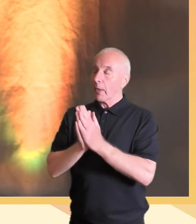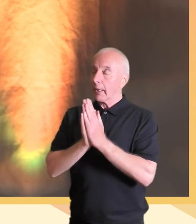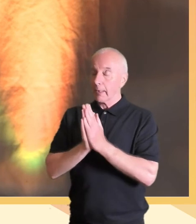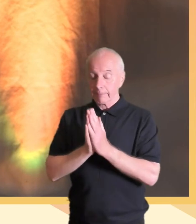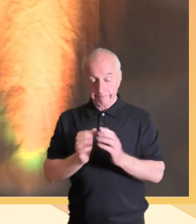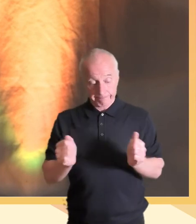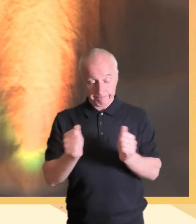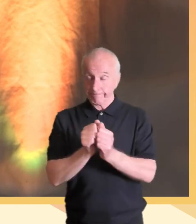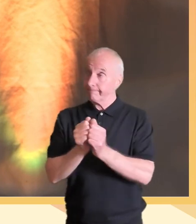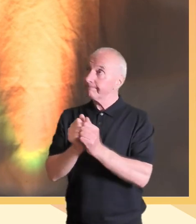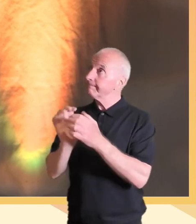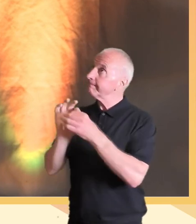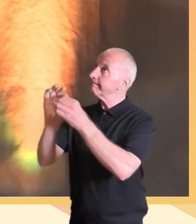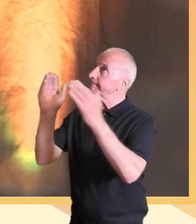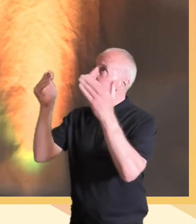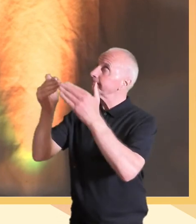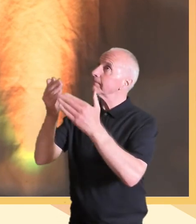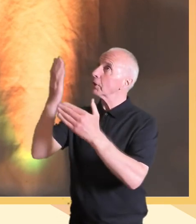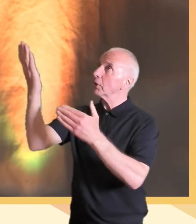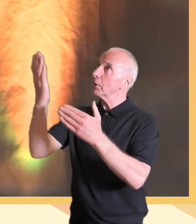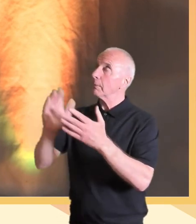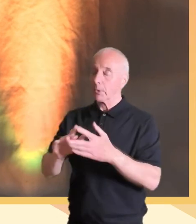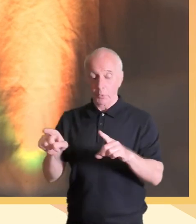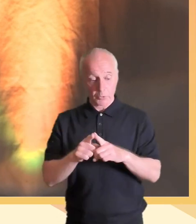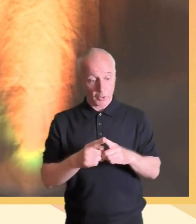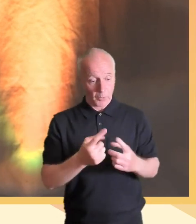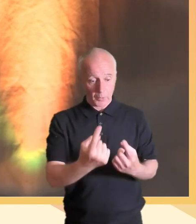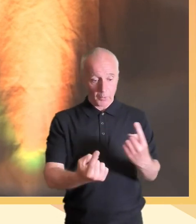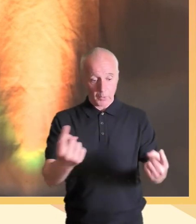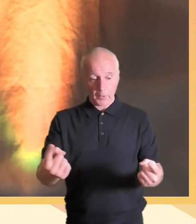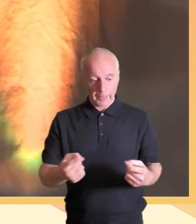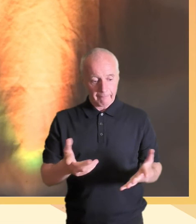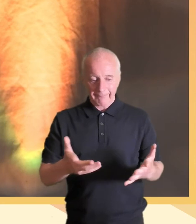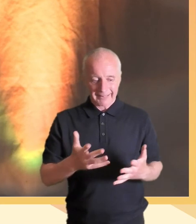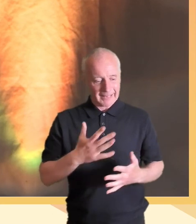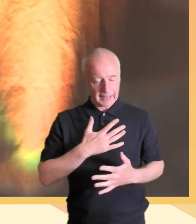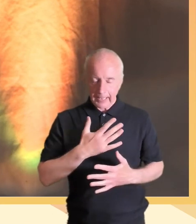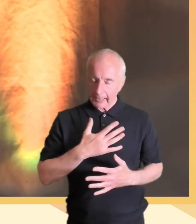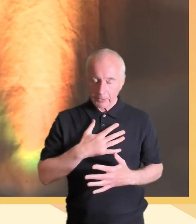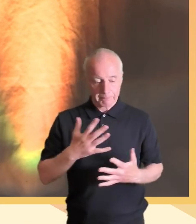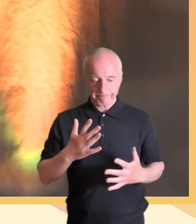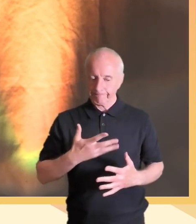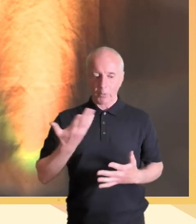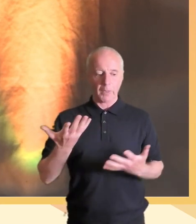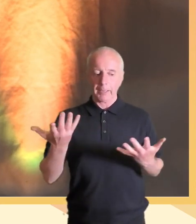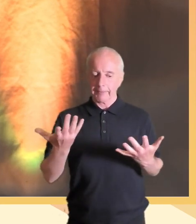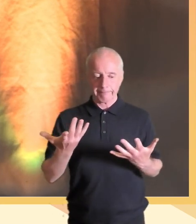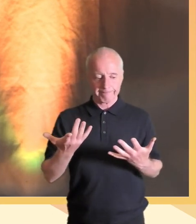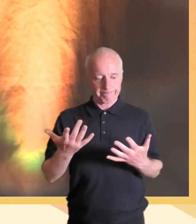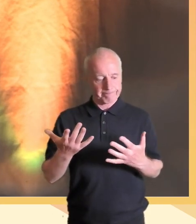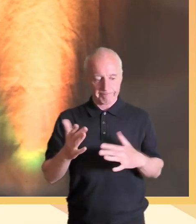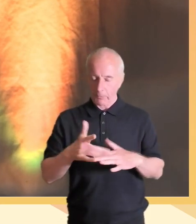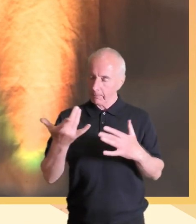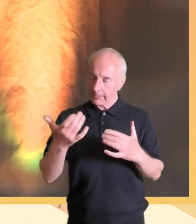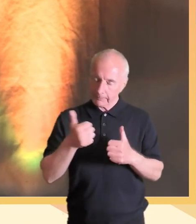commit themselves to listen. To those who they like and those who they don't like. To those who are different.